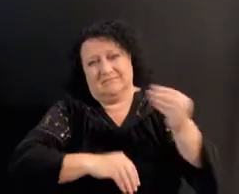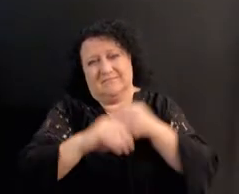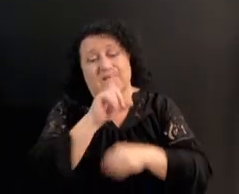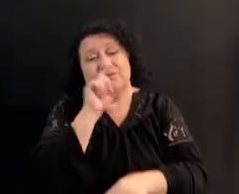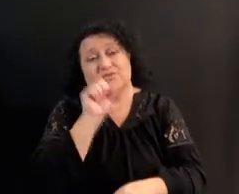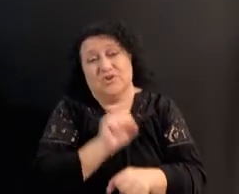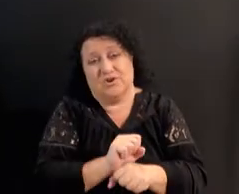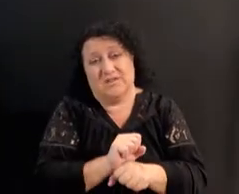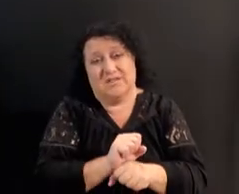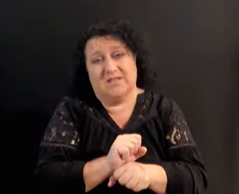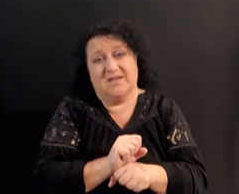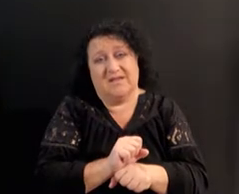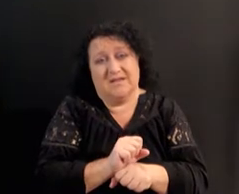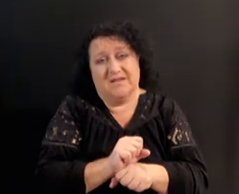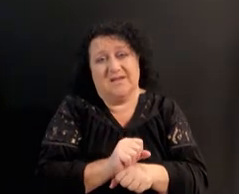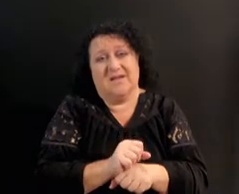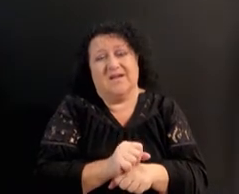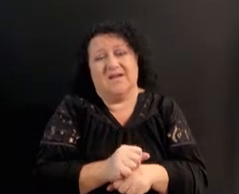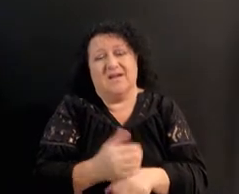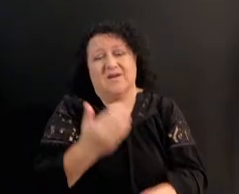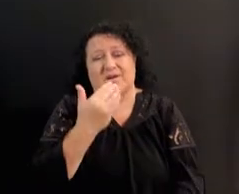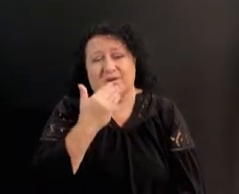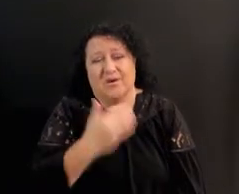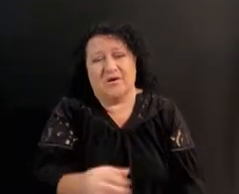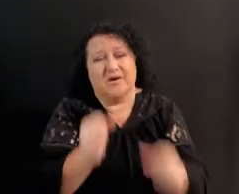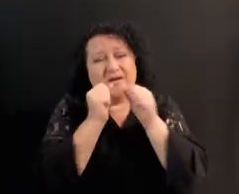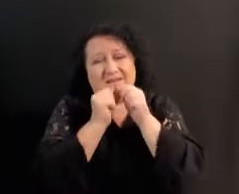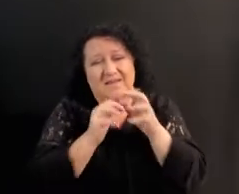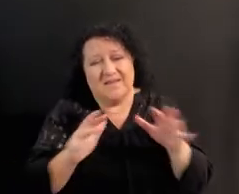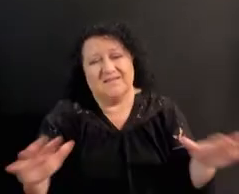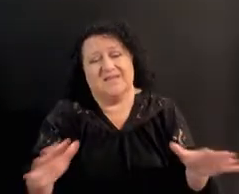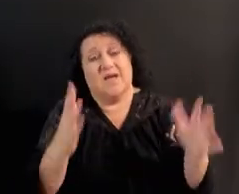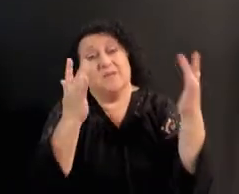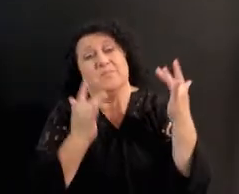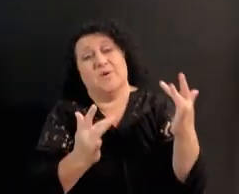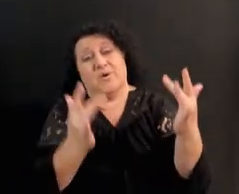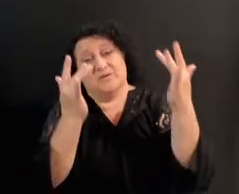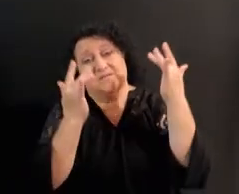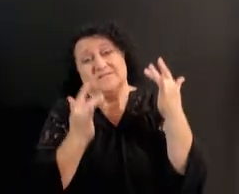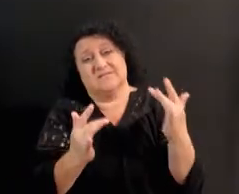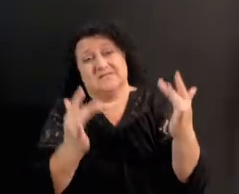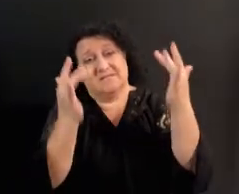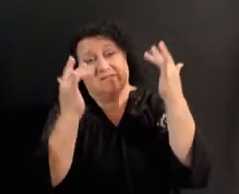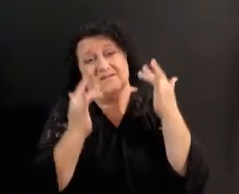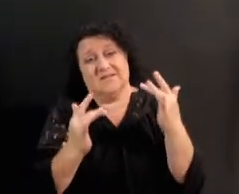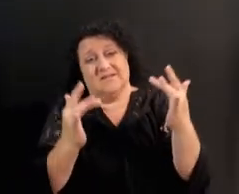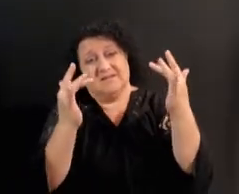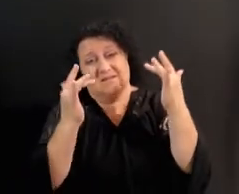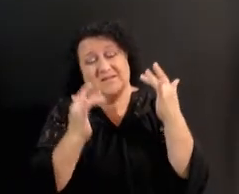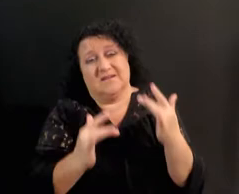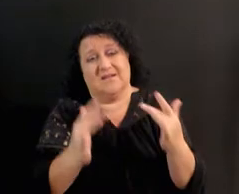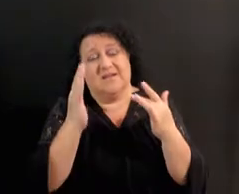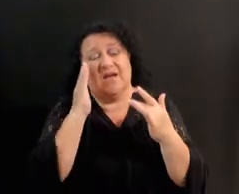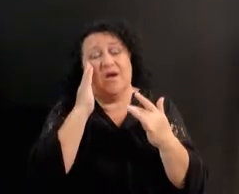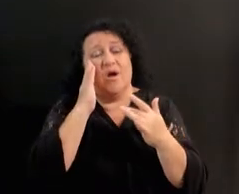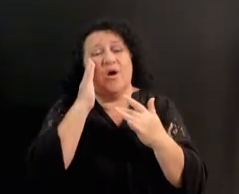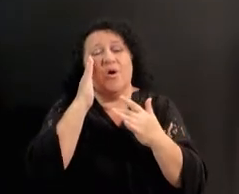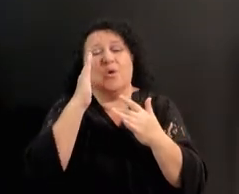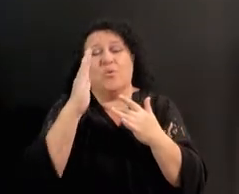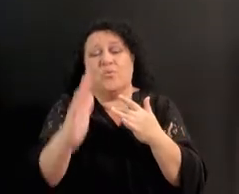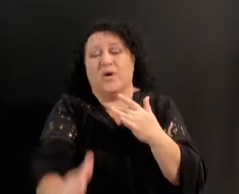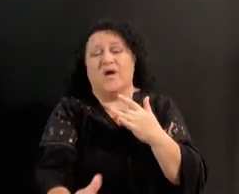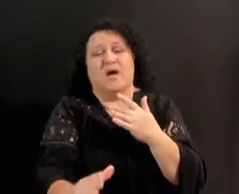Surely, goodness and mercy shall follow me all